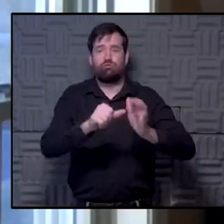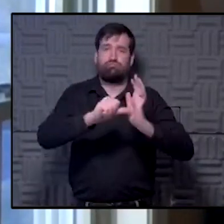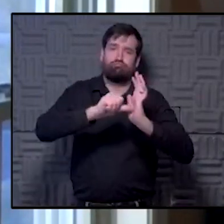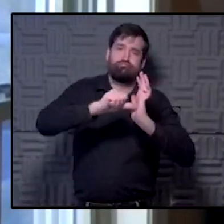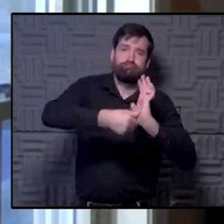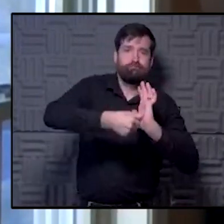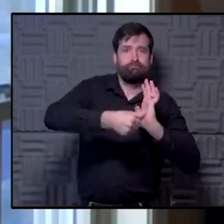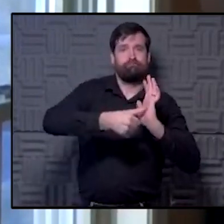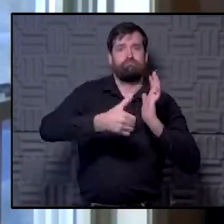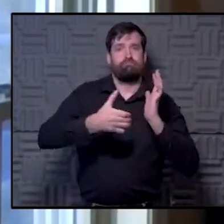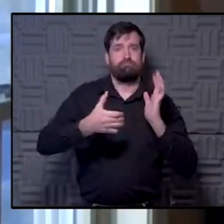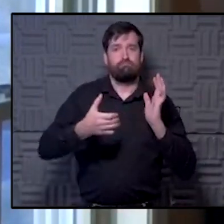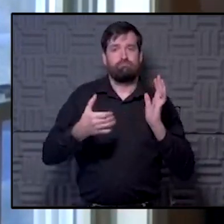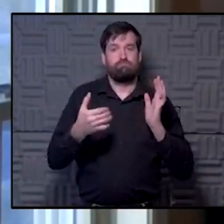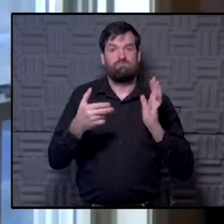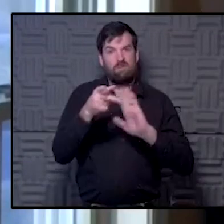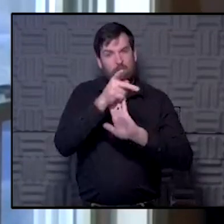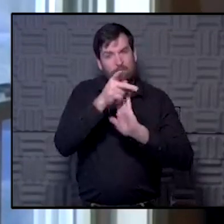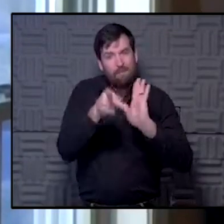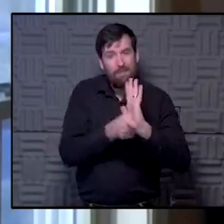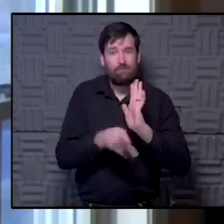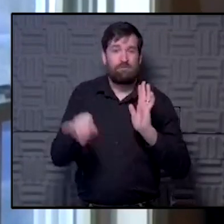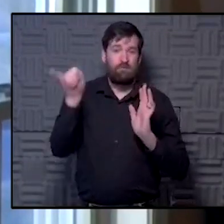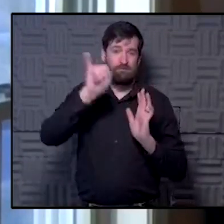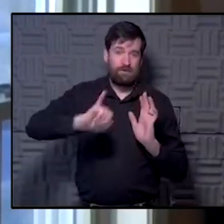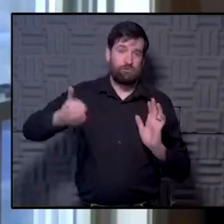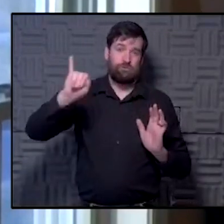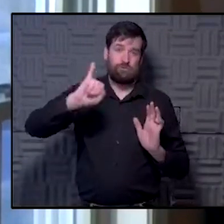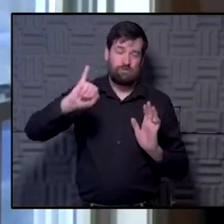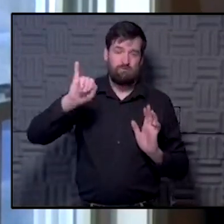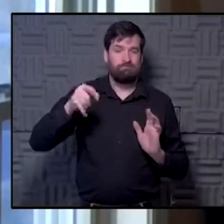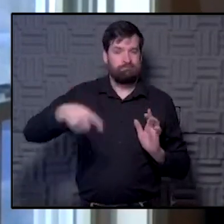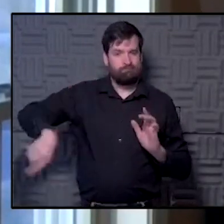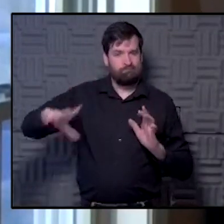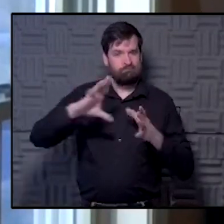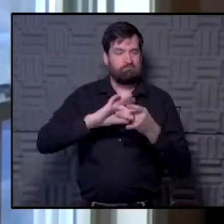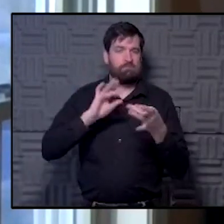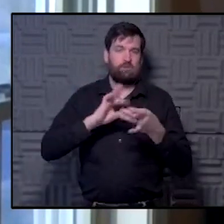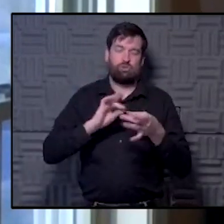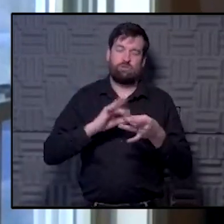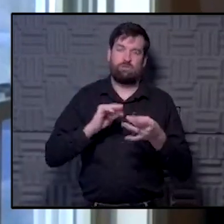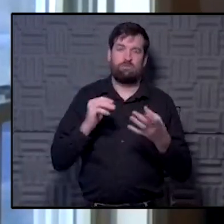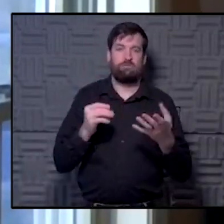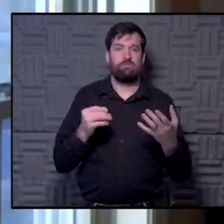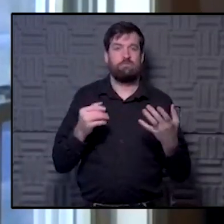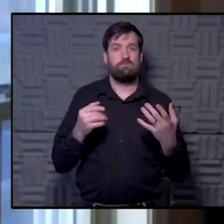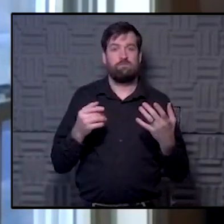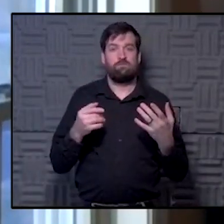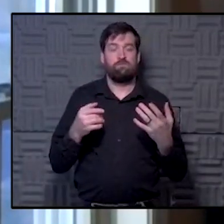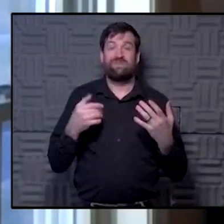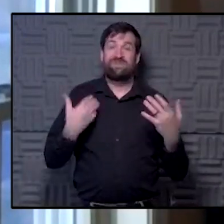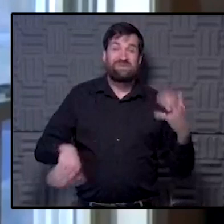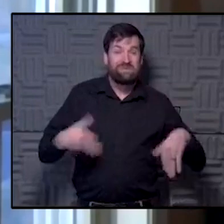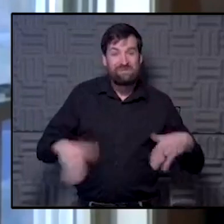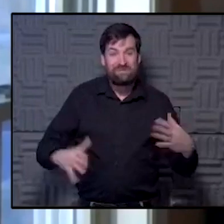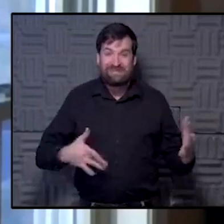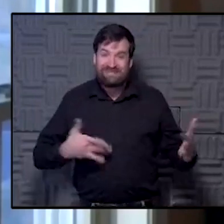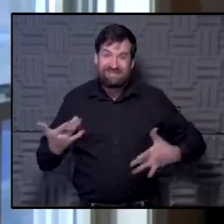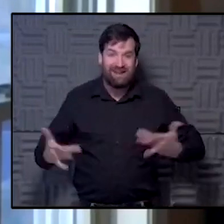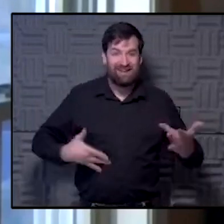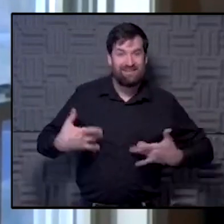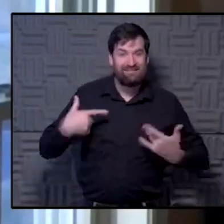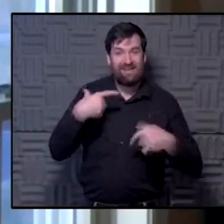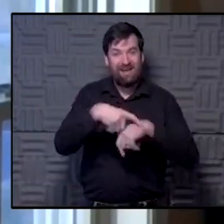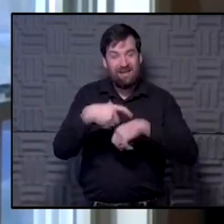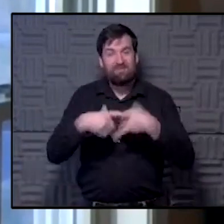need for the pillars of infection that you guys talk about so much, even in a very exciting time where vaccine is